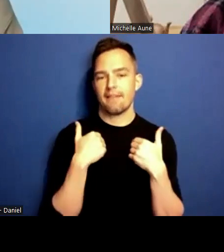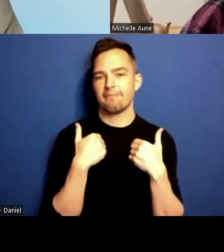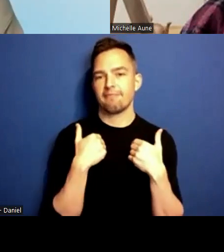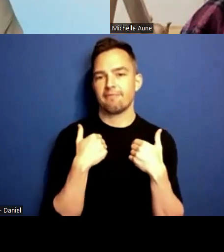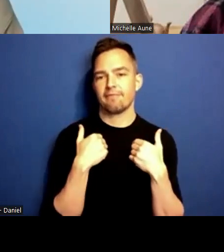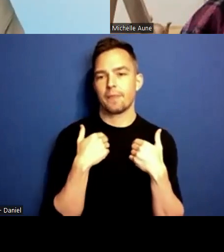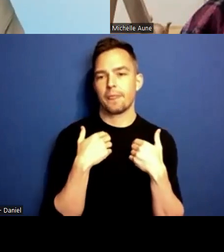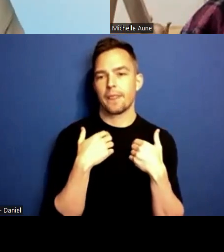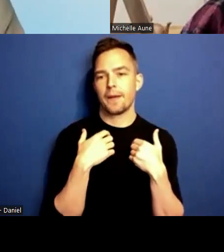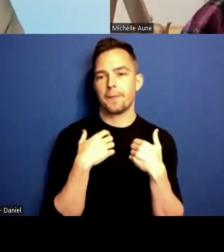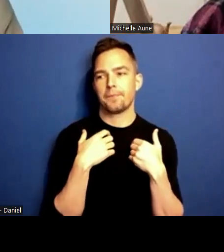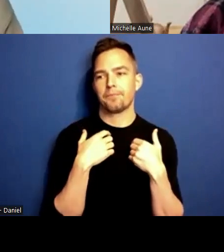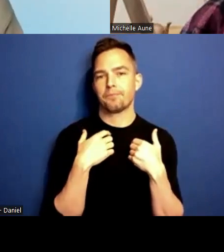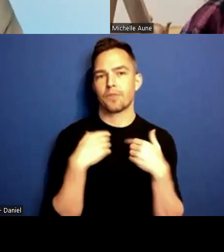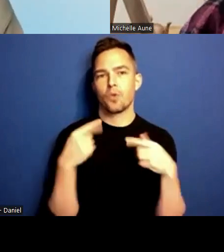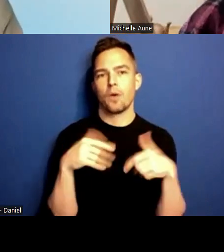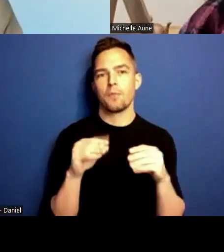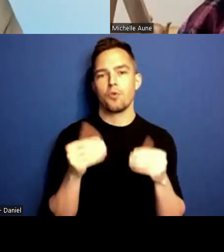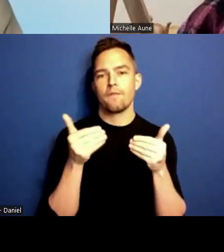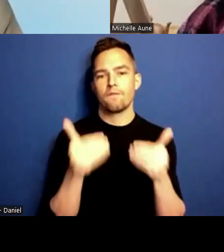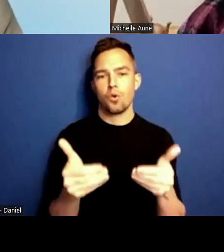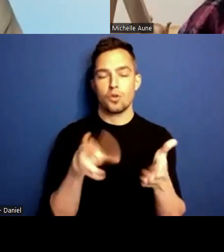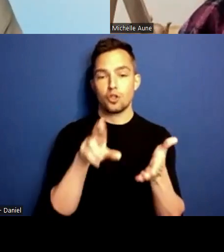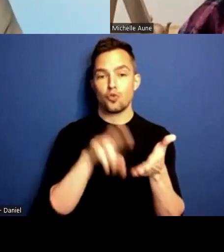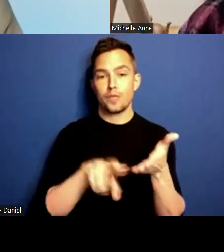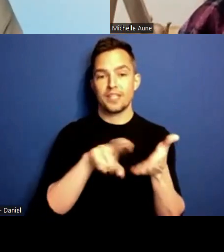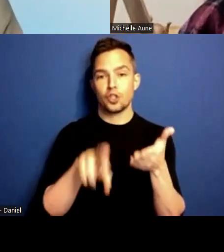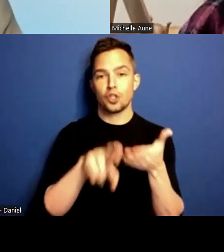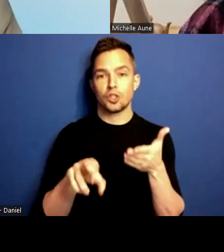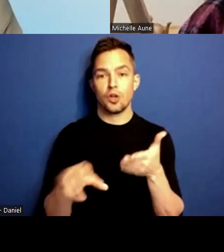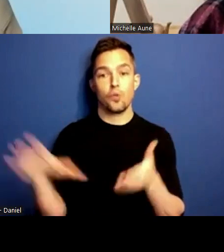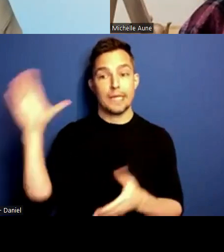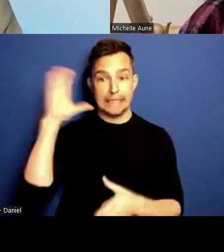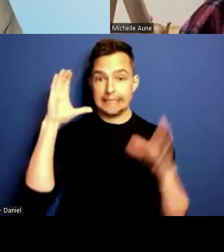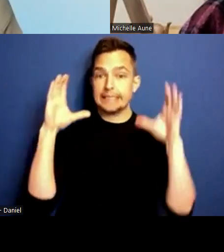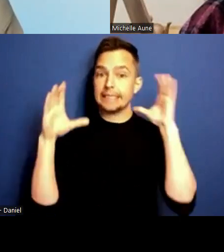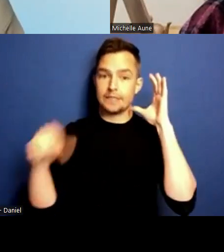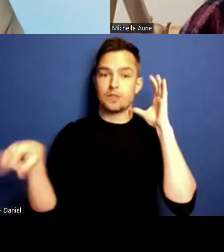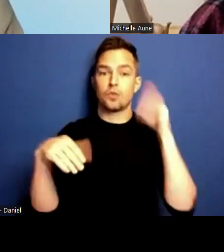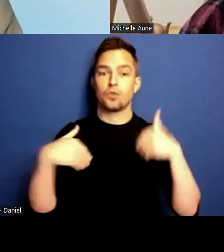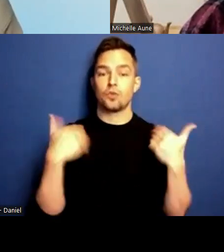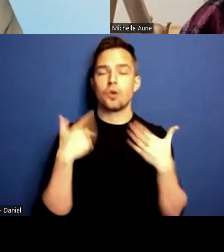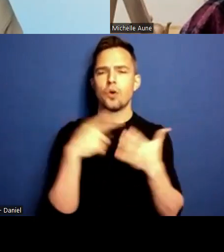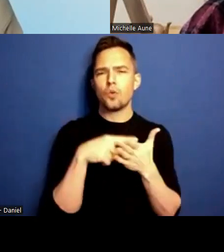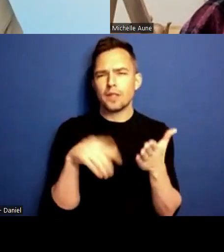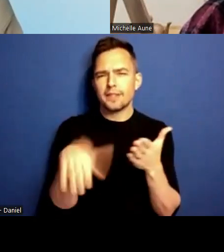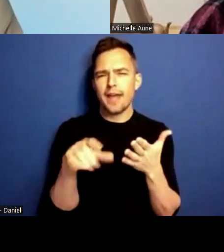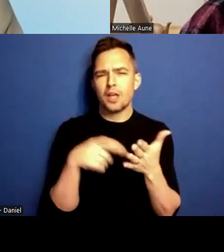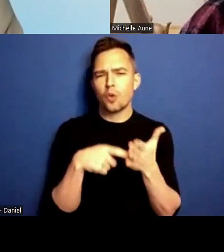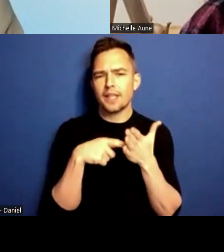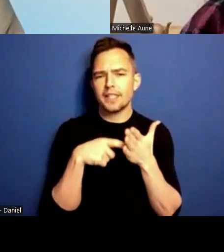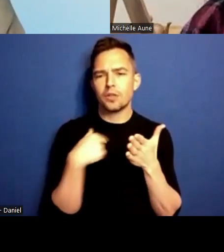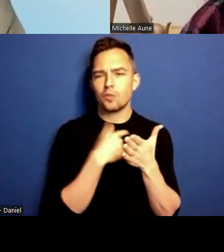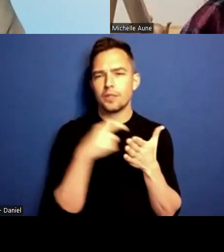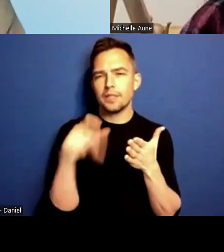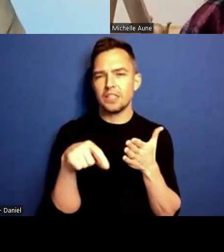as we move forward to research and listen to the youth, what is that criteria that we need